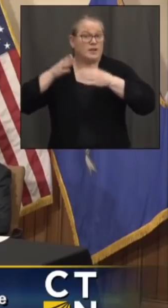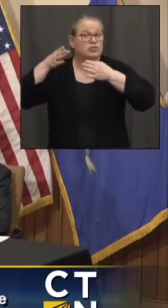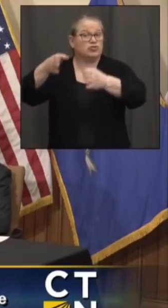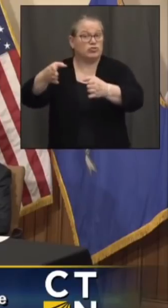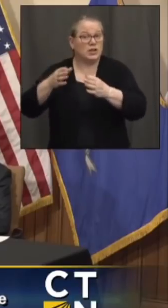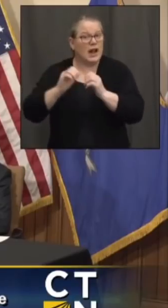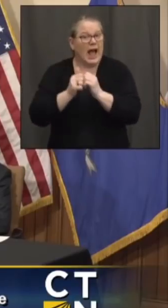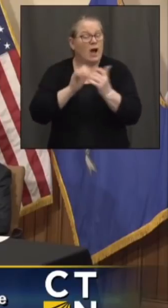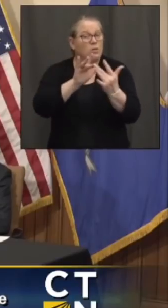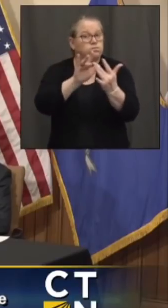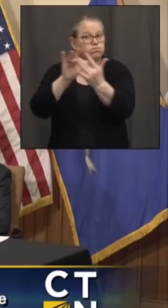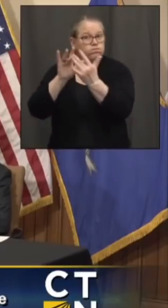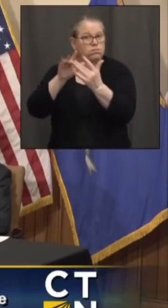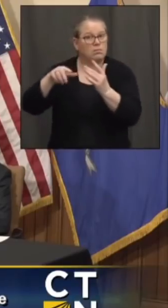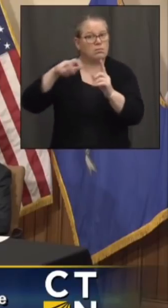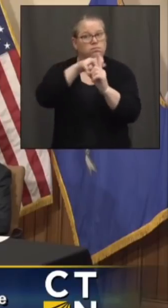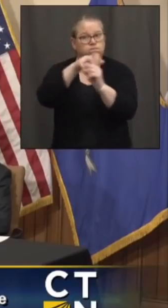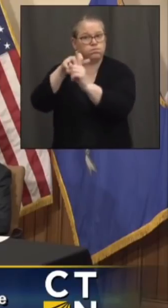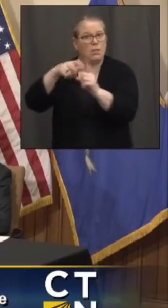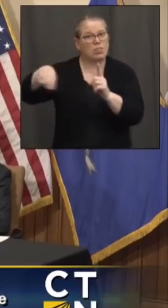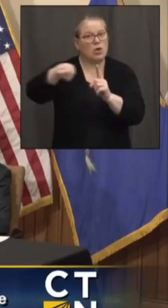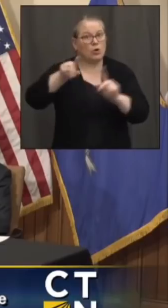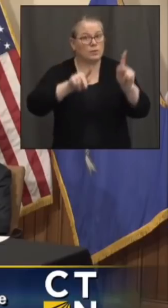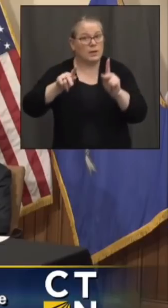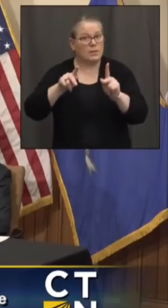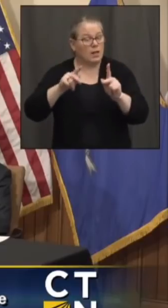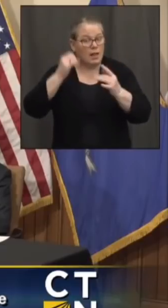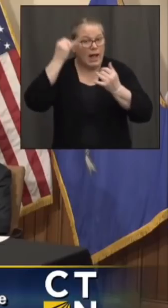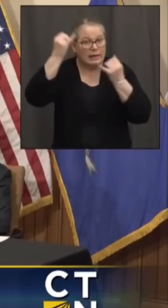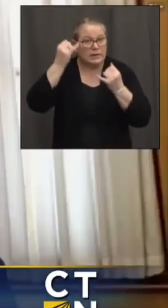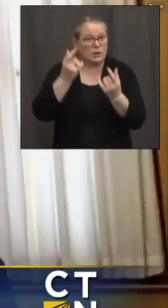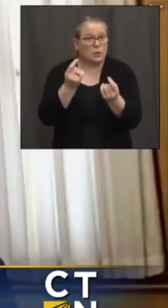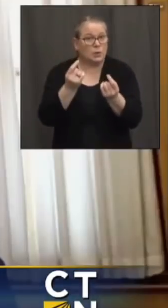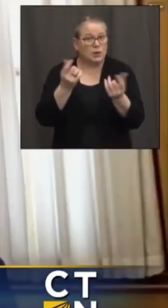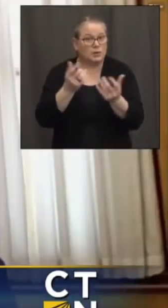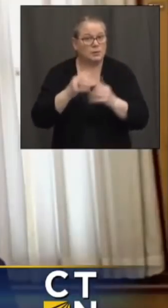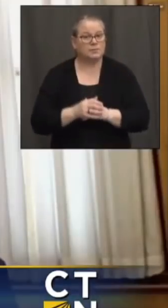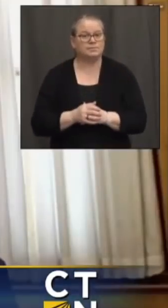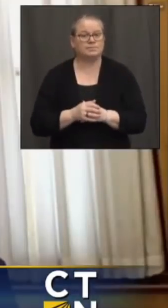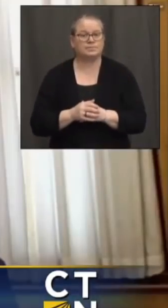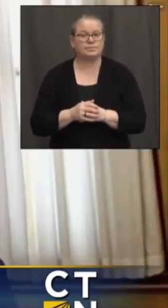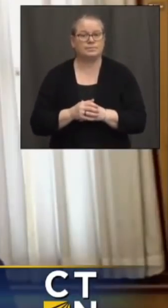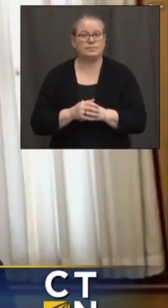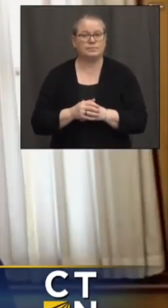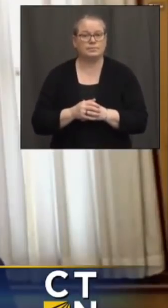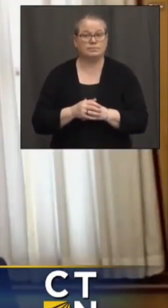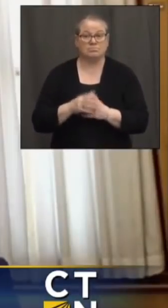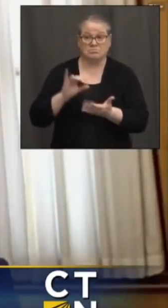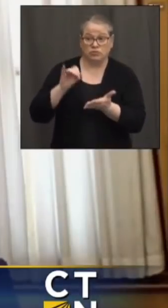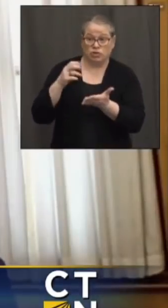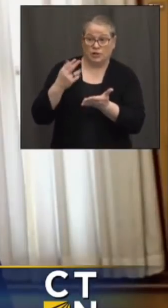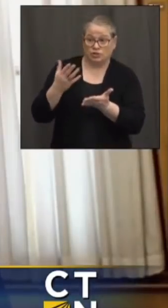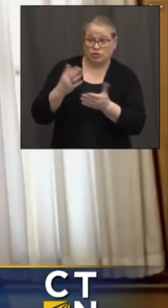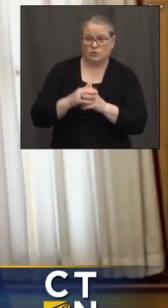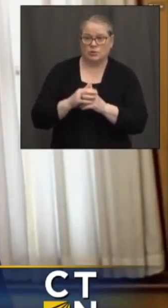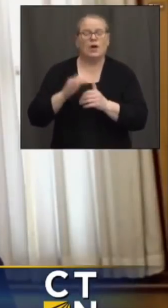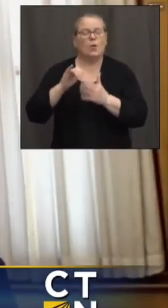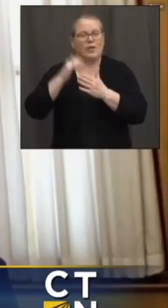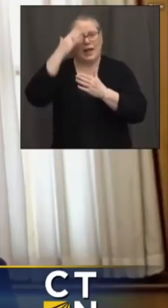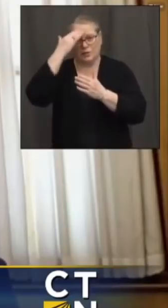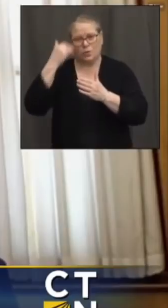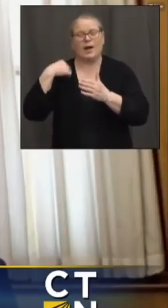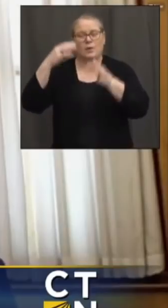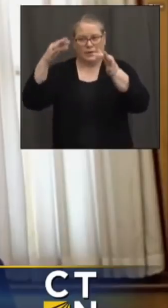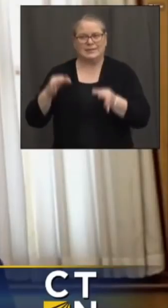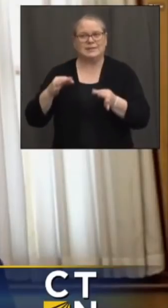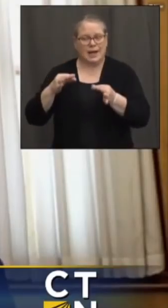Go ahead, Josh. Yeah, this is part of why we've prioritized congregate settings in parallel to this phase 1B. And we have a